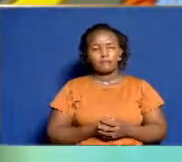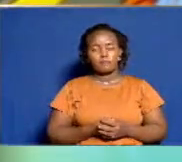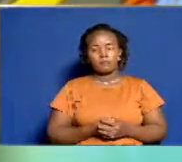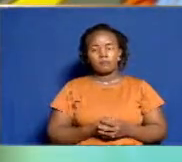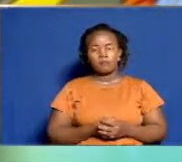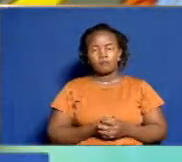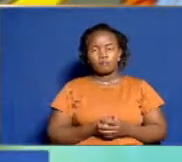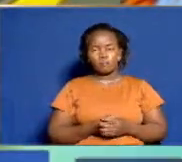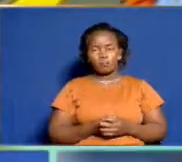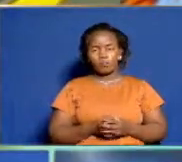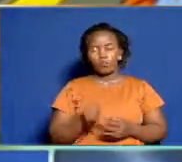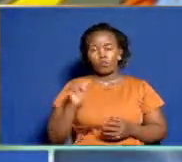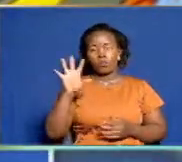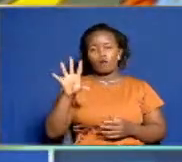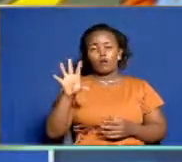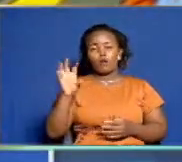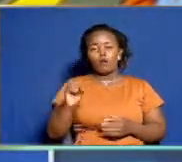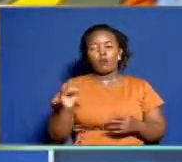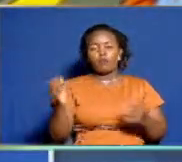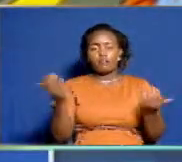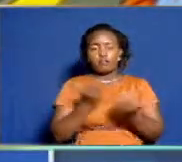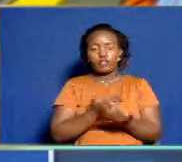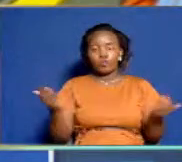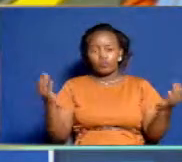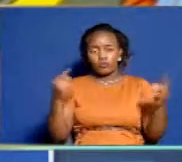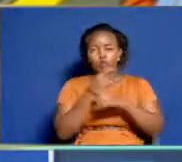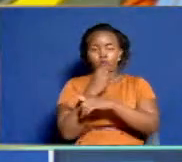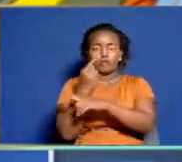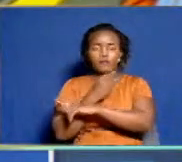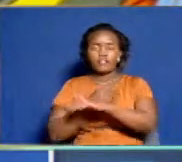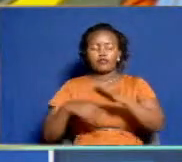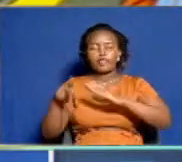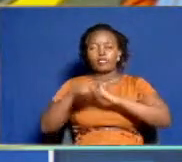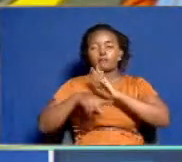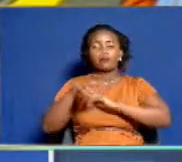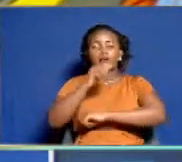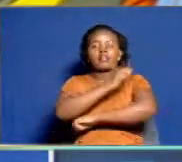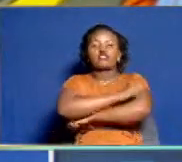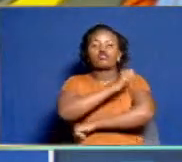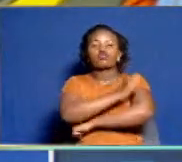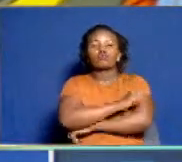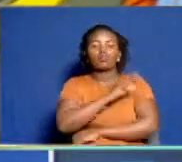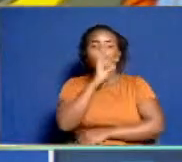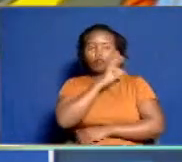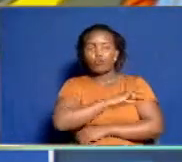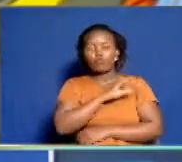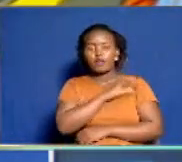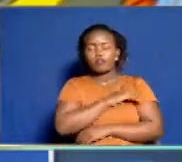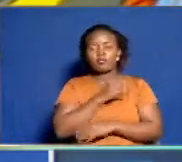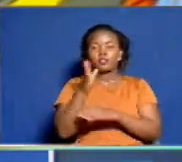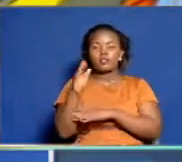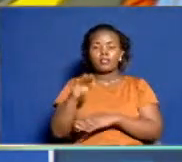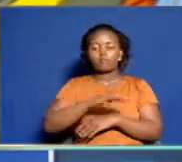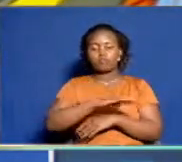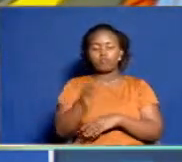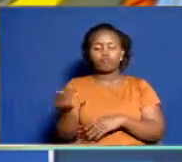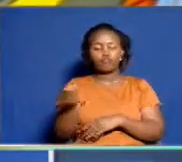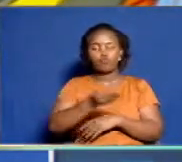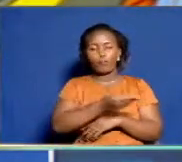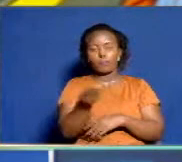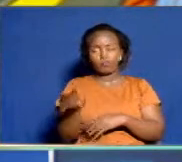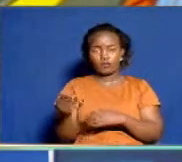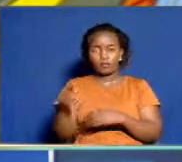15 pupils from three different primary schools will benefit from a five-year table tennis scholarship courtesy of the Kenyan